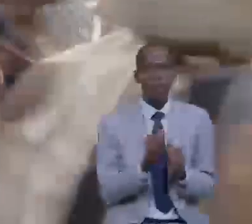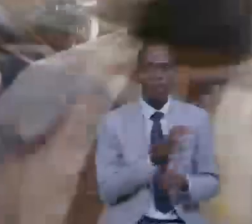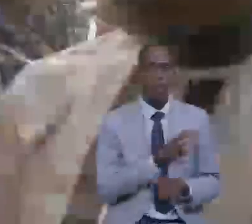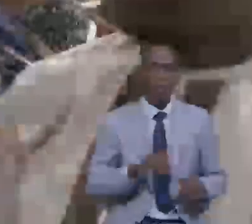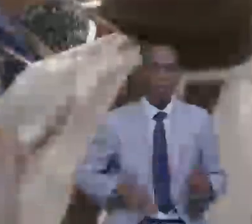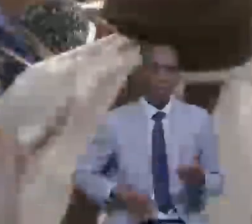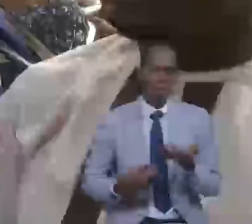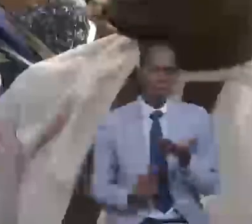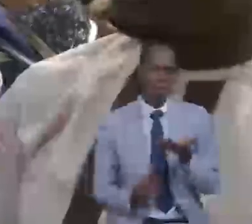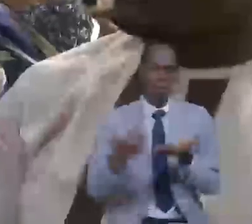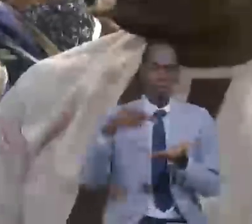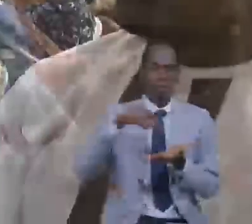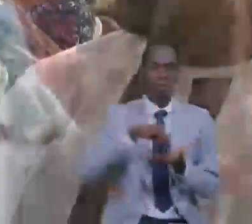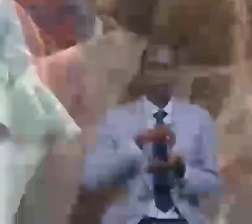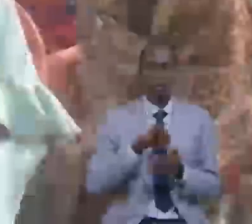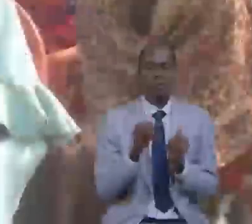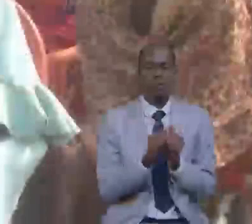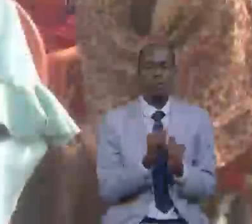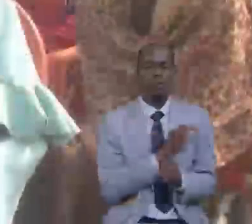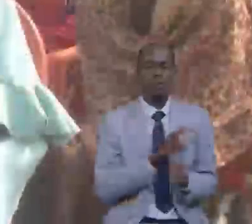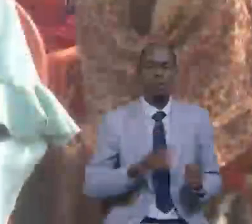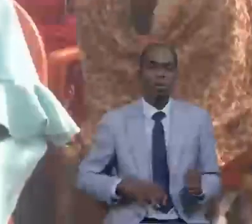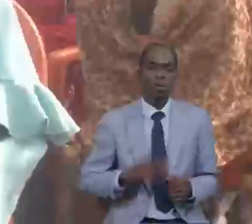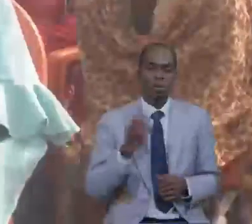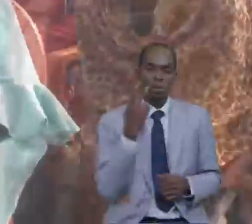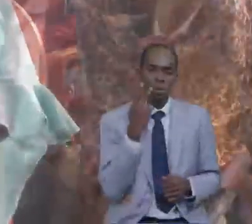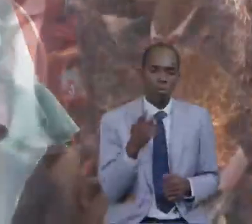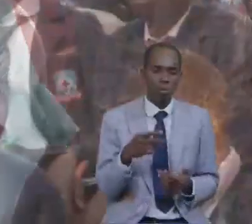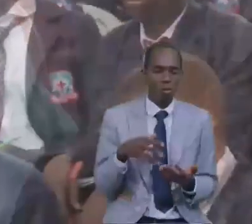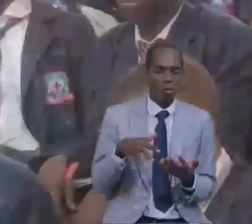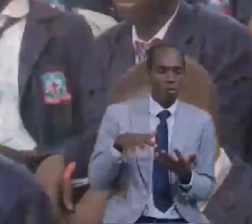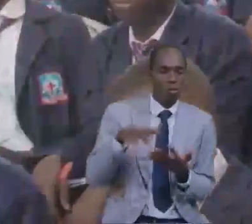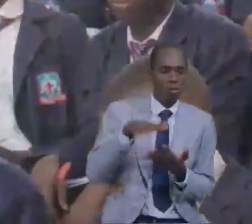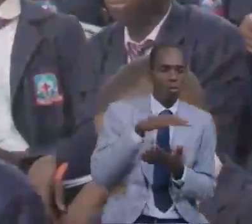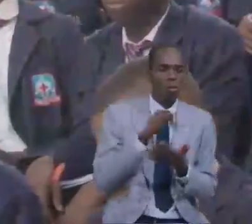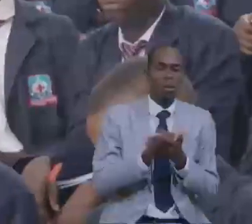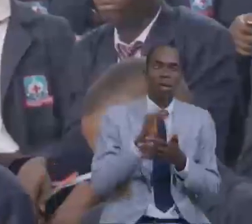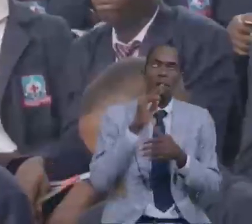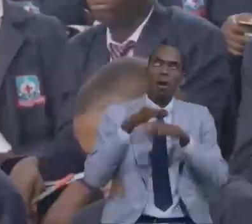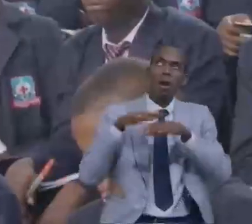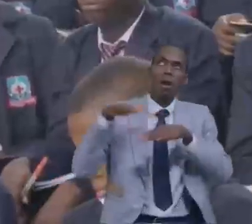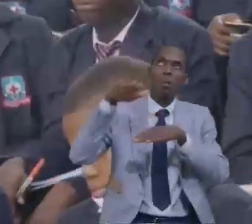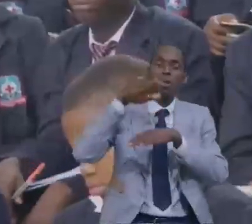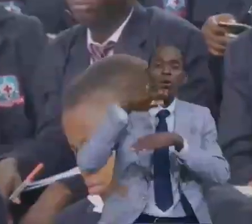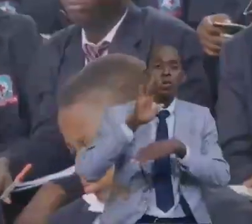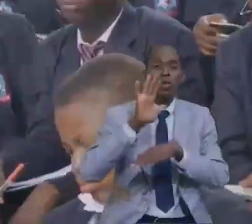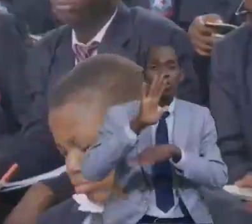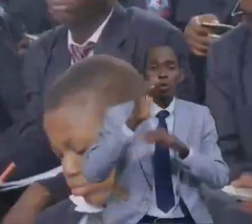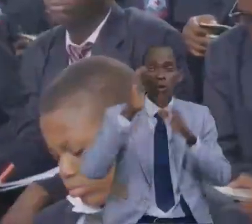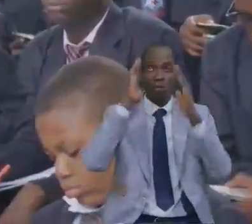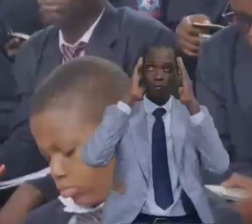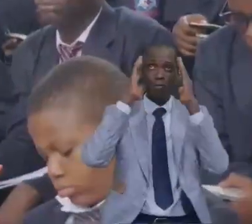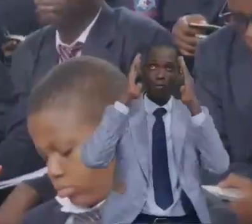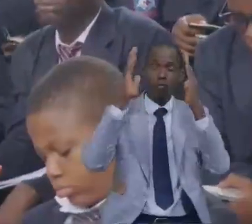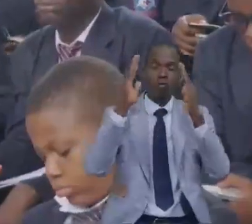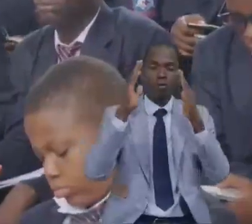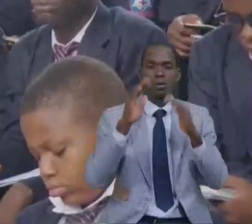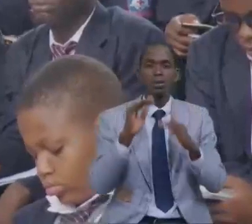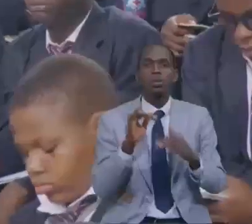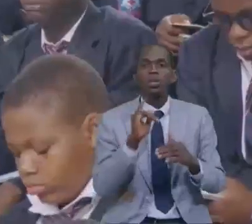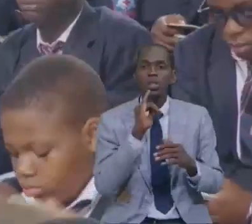is changed. Your mindset is changed. The direction of your life is changed. You are